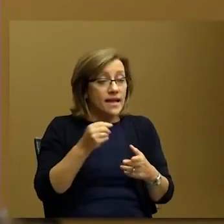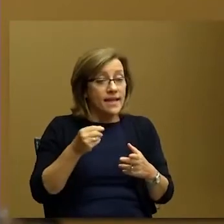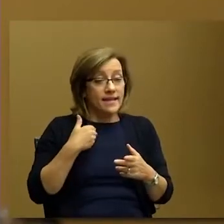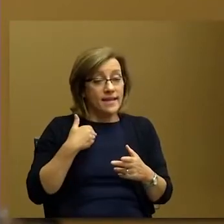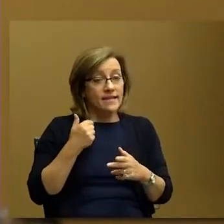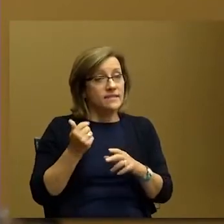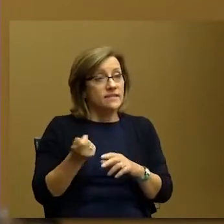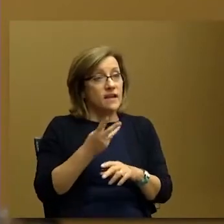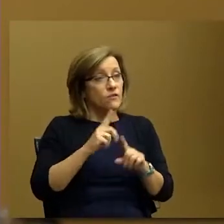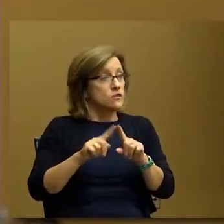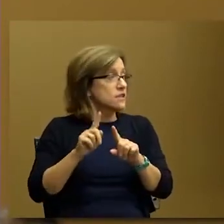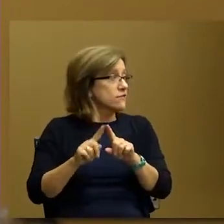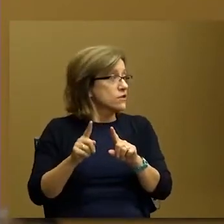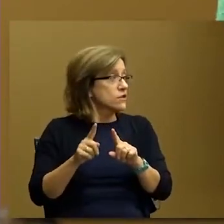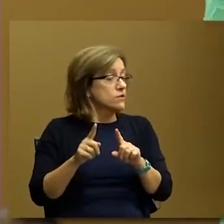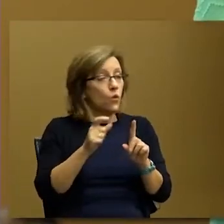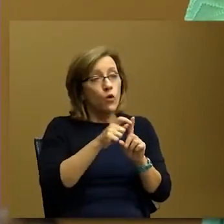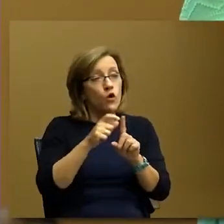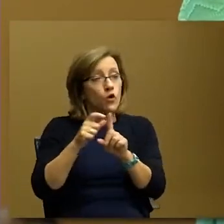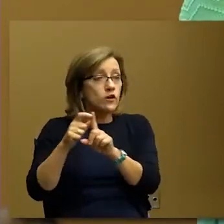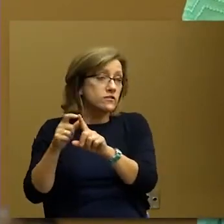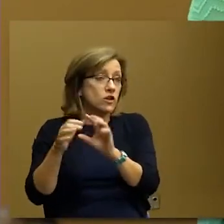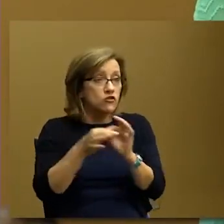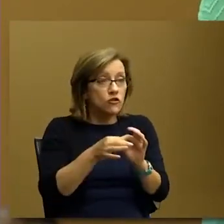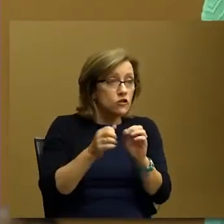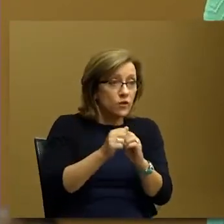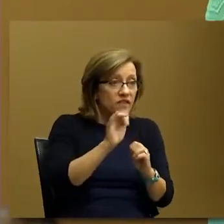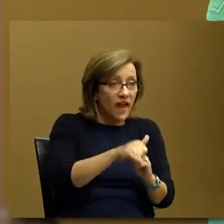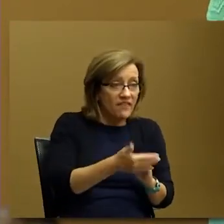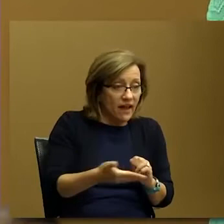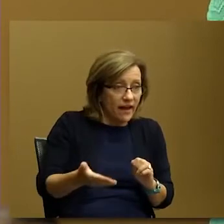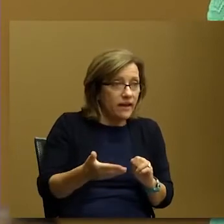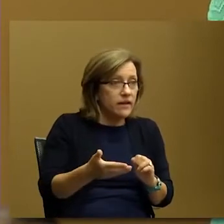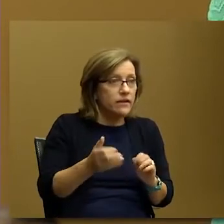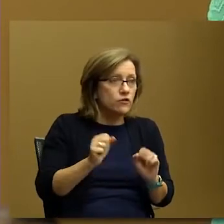several different words that are associated with it.